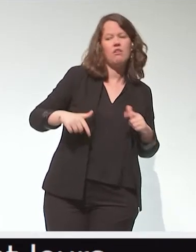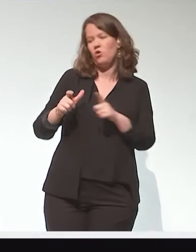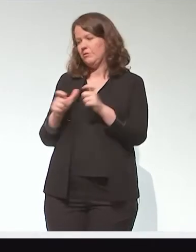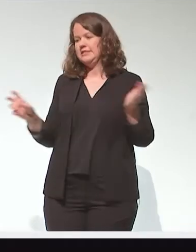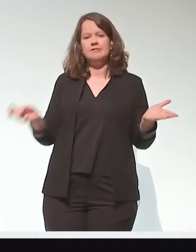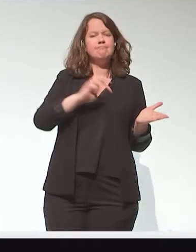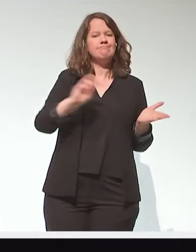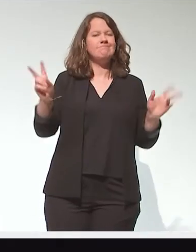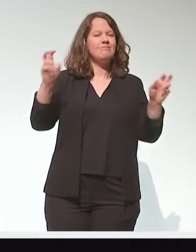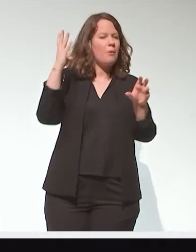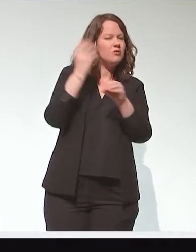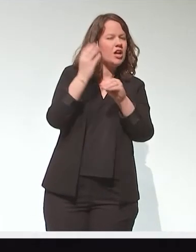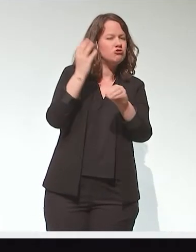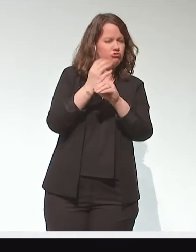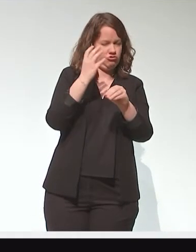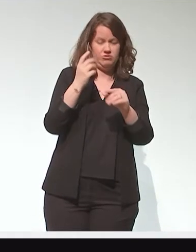unions. Now,